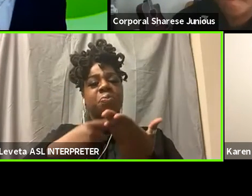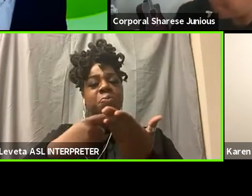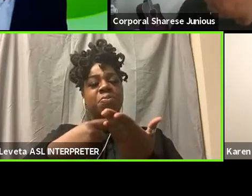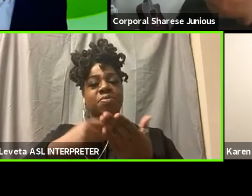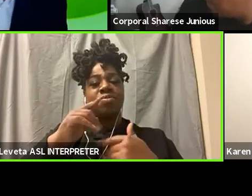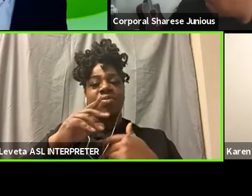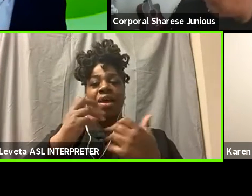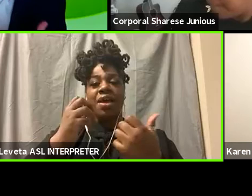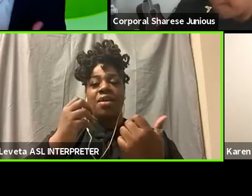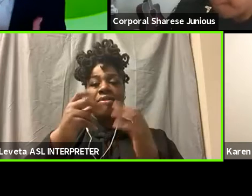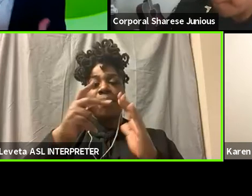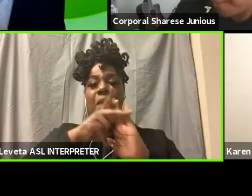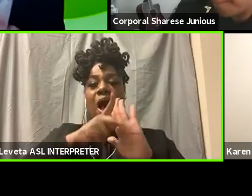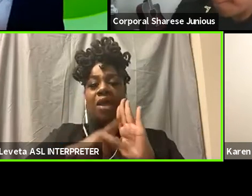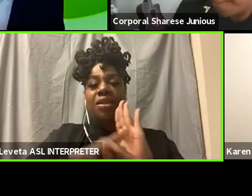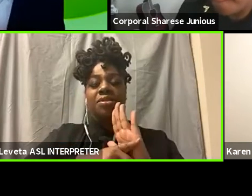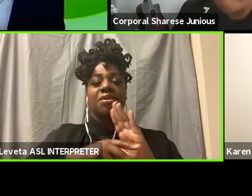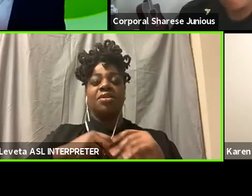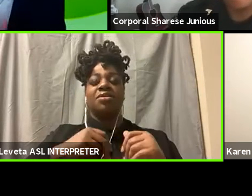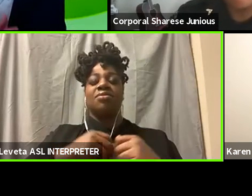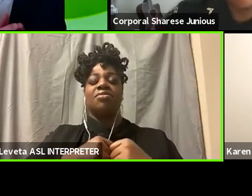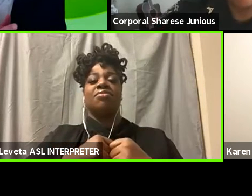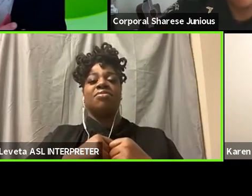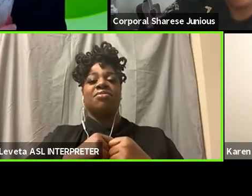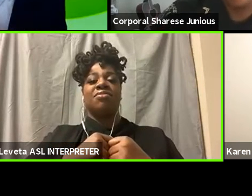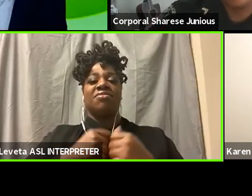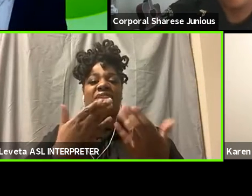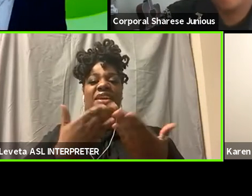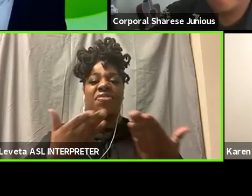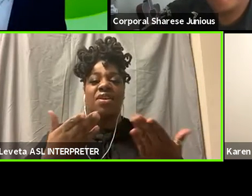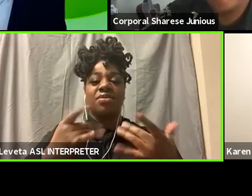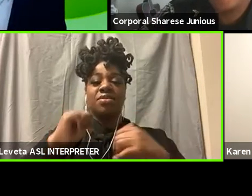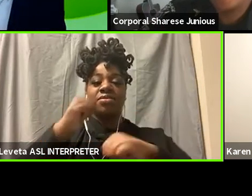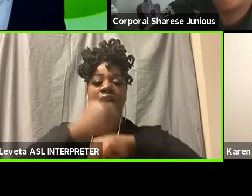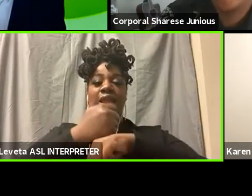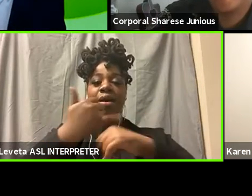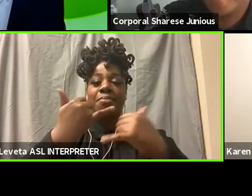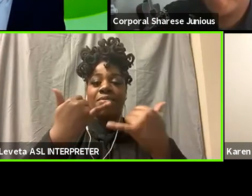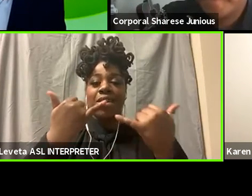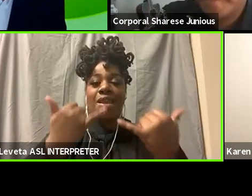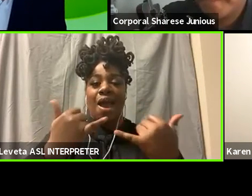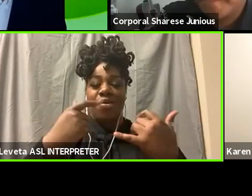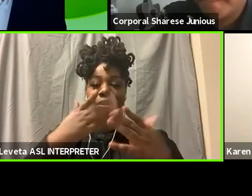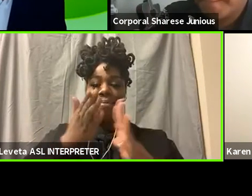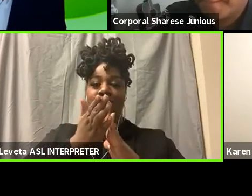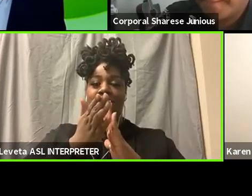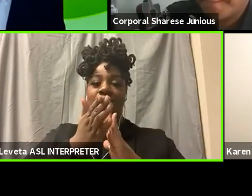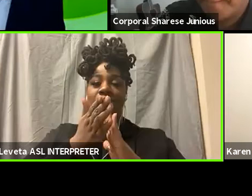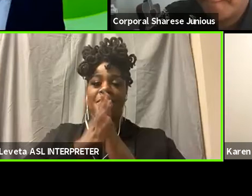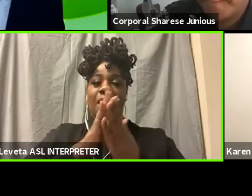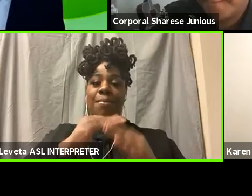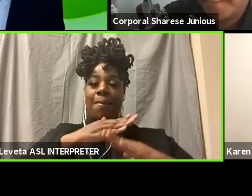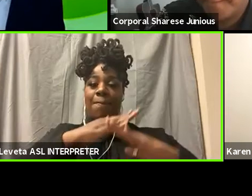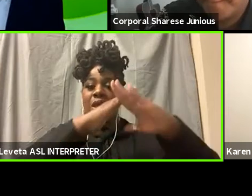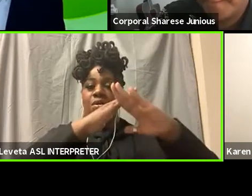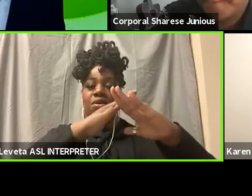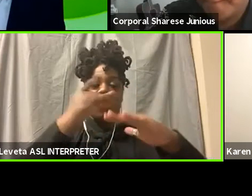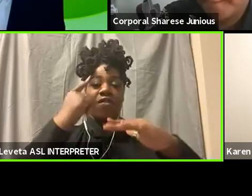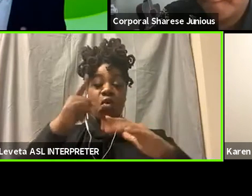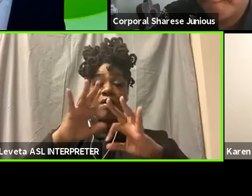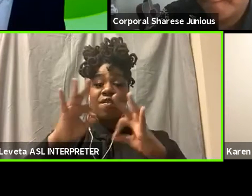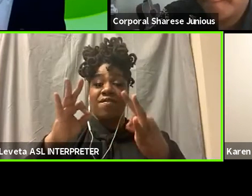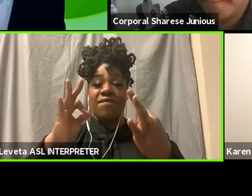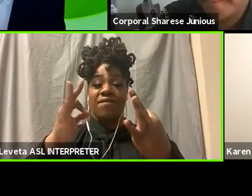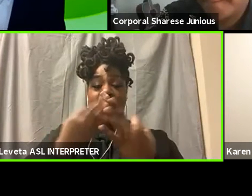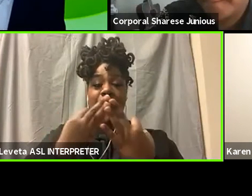for having equitable access to mental health services for students of color and families of color?